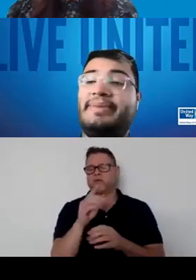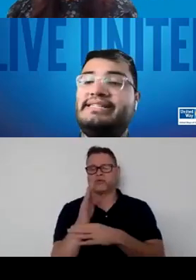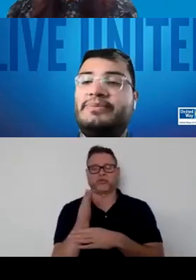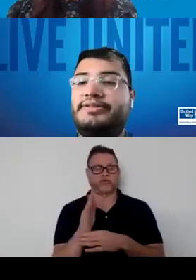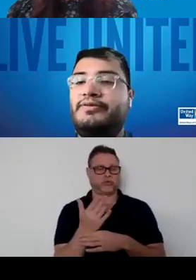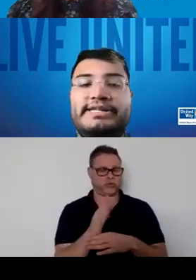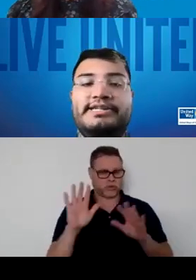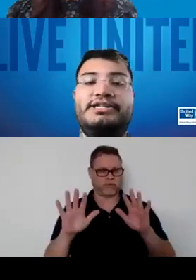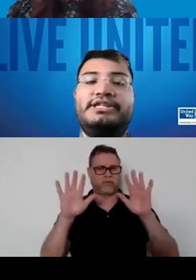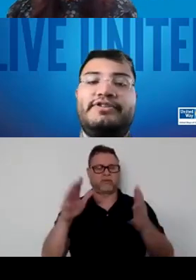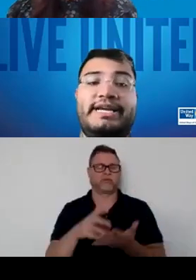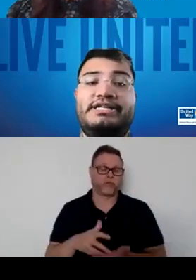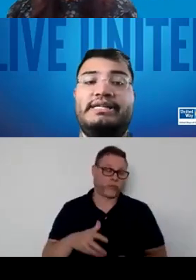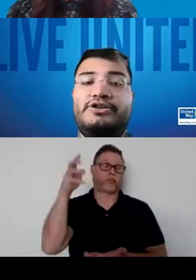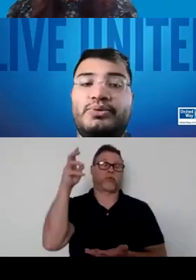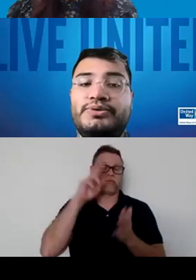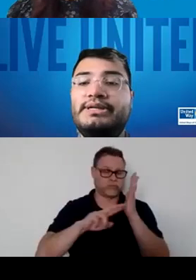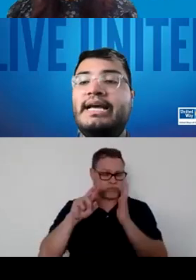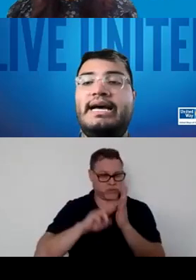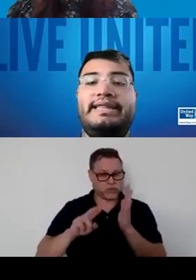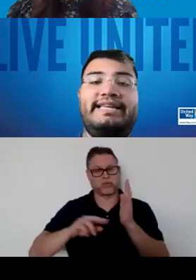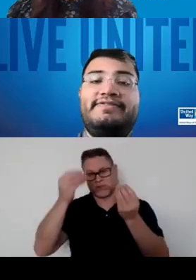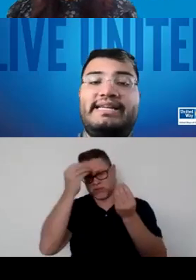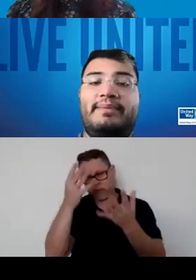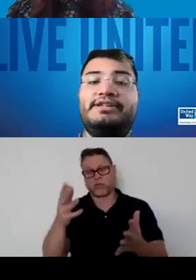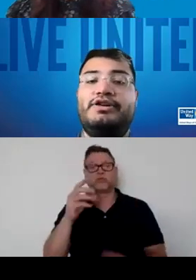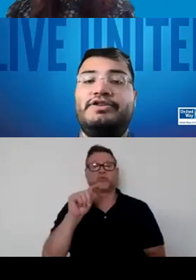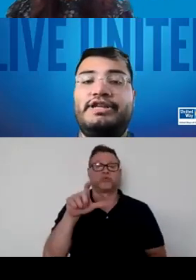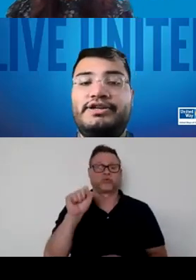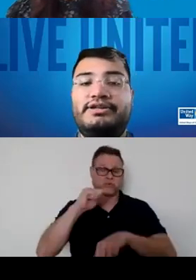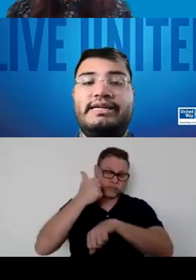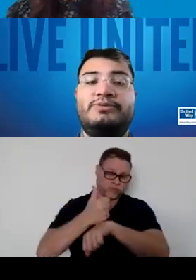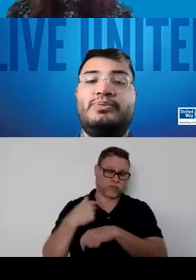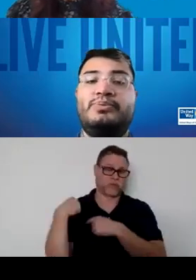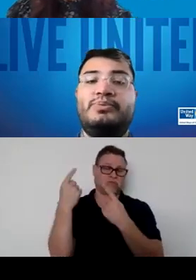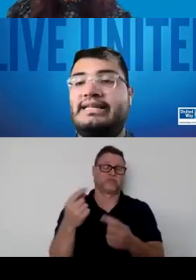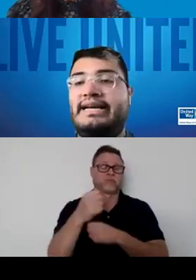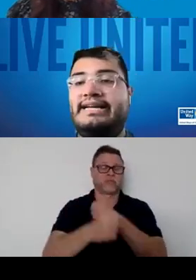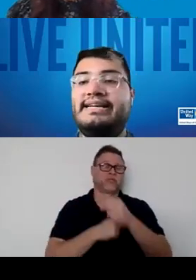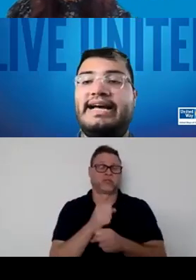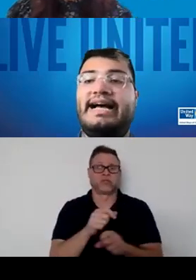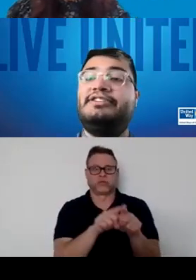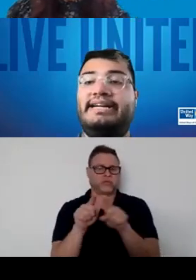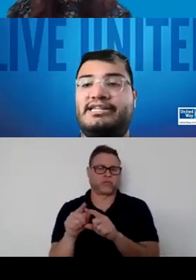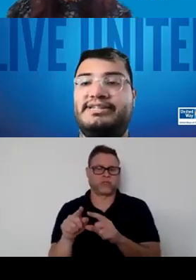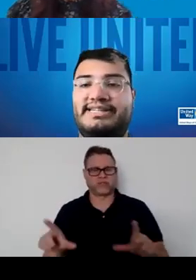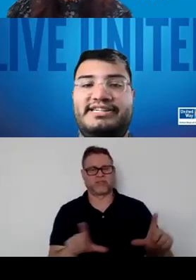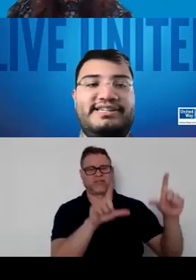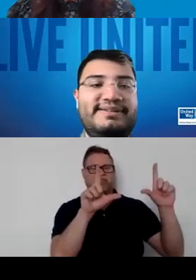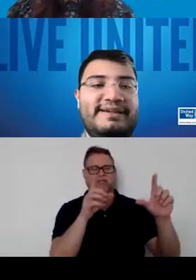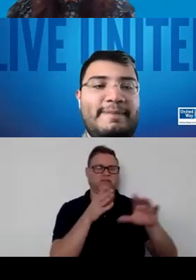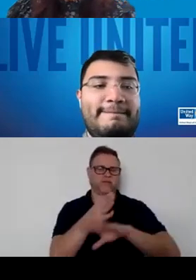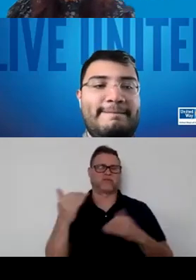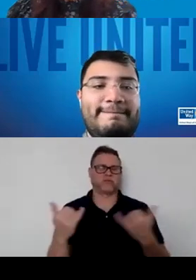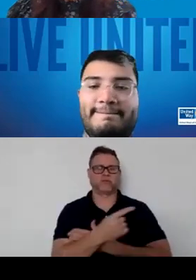the amazing wealth of research, information, and tools that they have established over the years, as well as these slides after today's